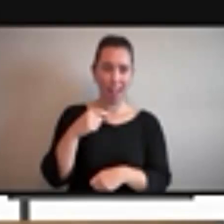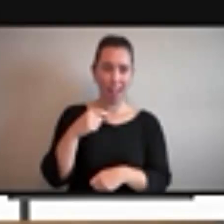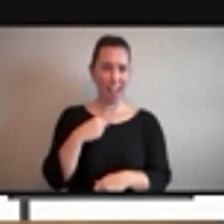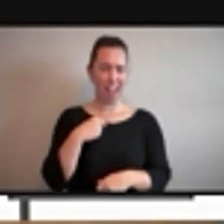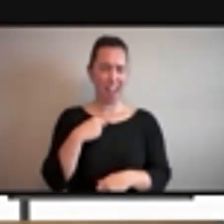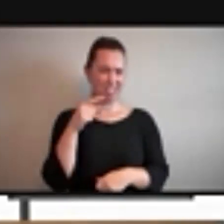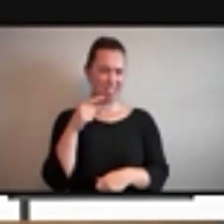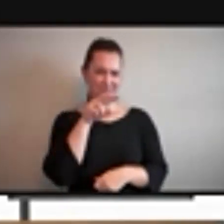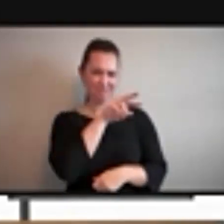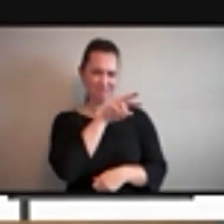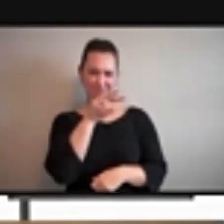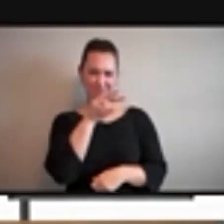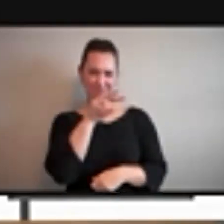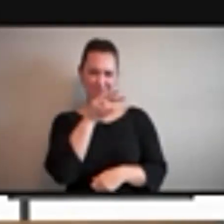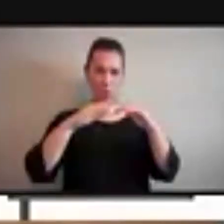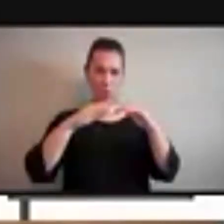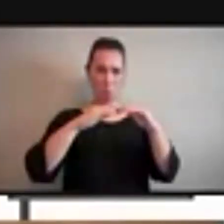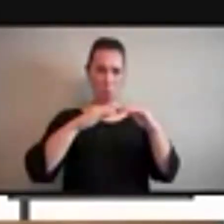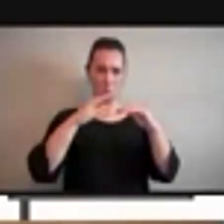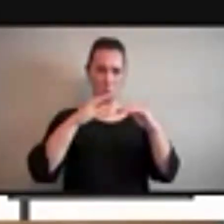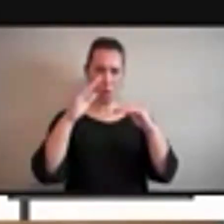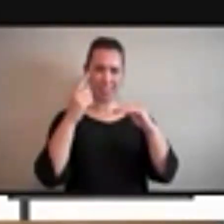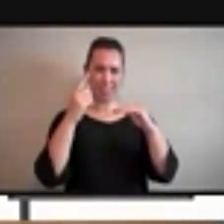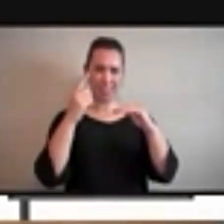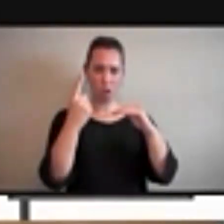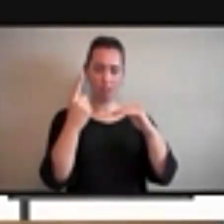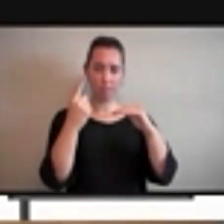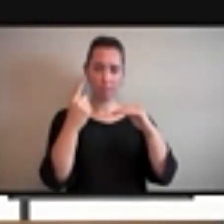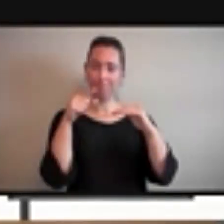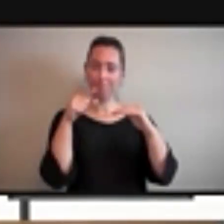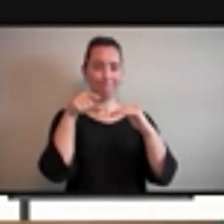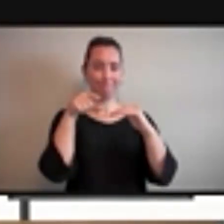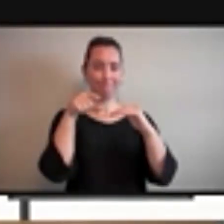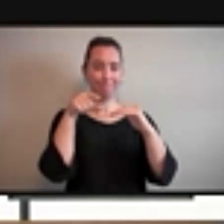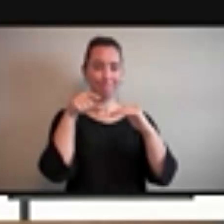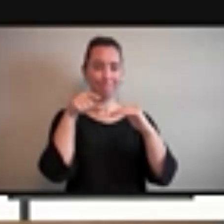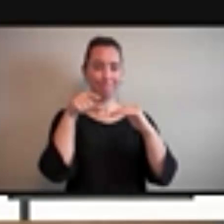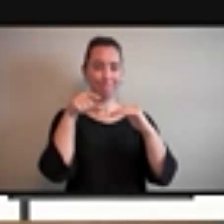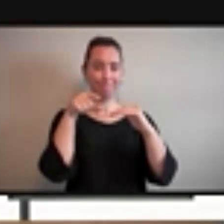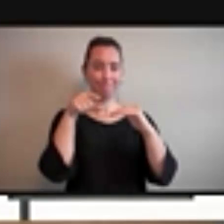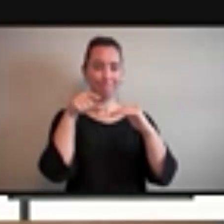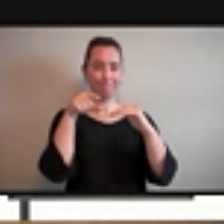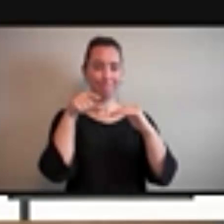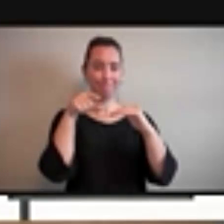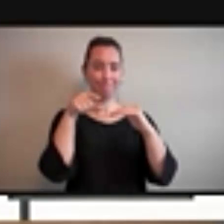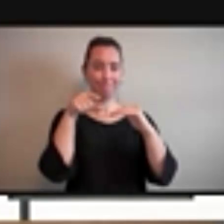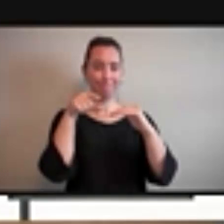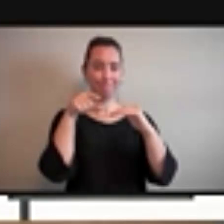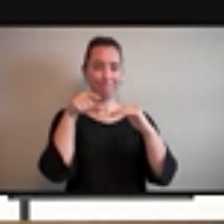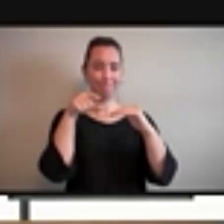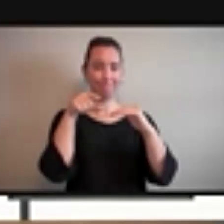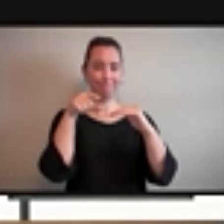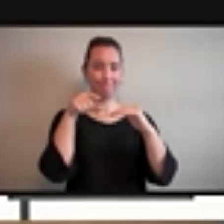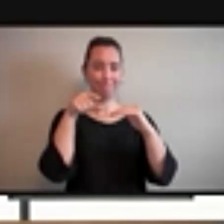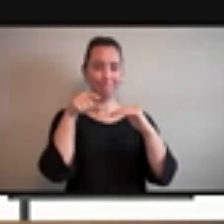how support services are going to really be provided might first have to be thought of. So thank you. If I can just say